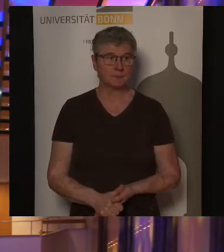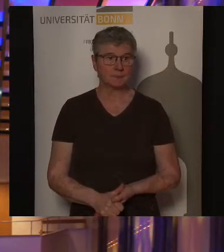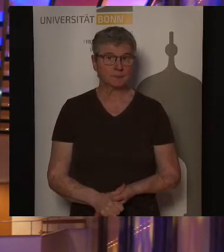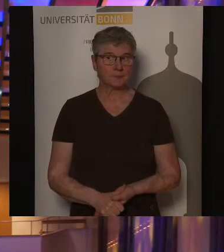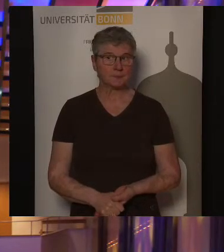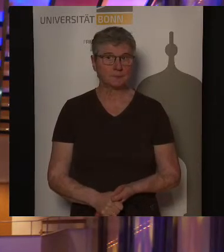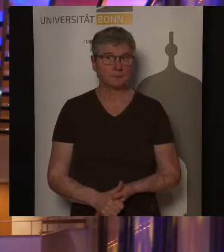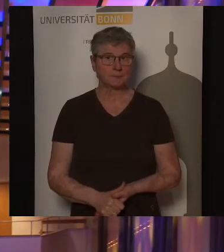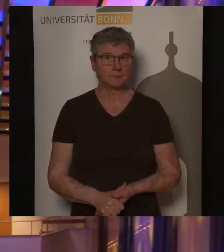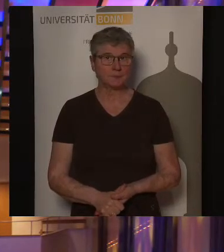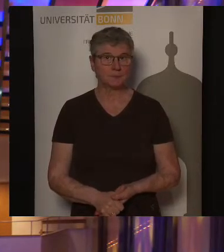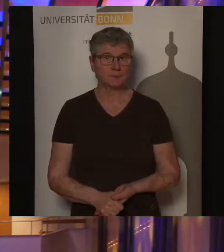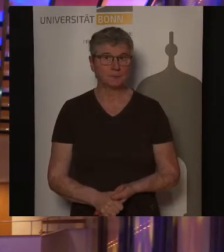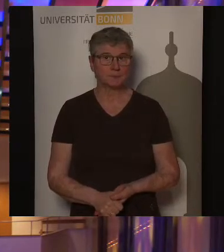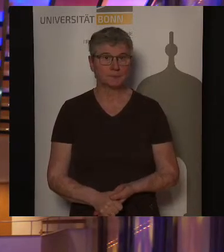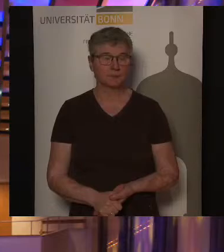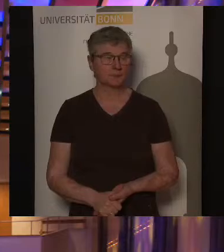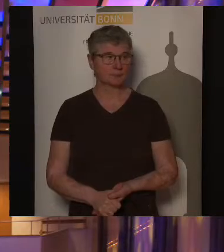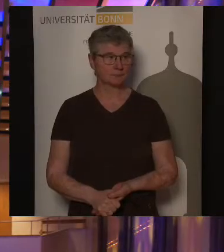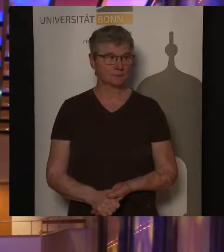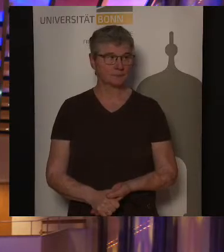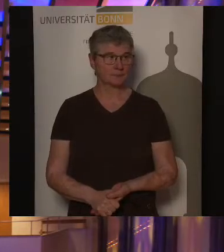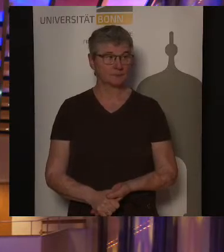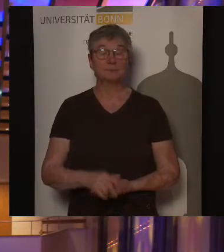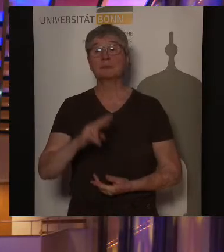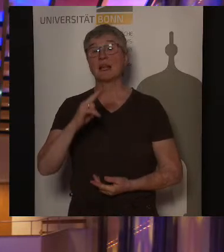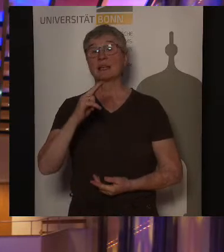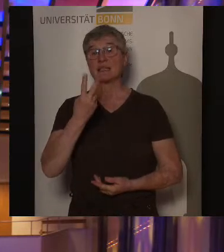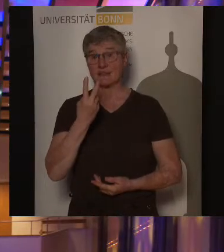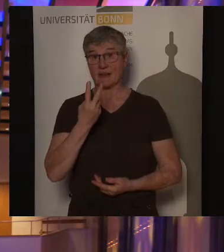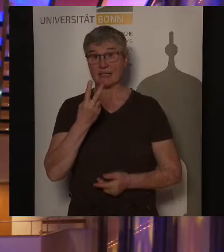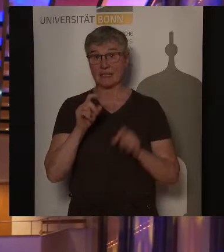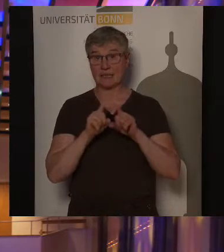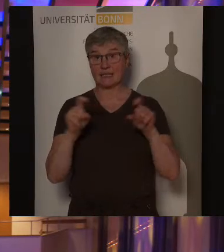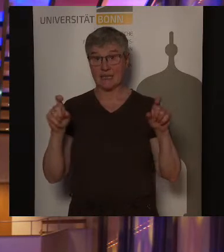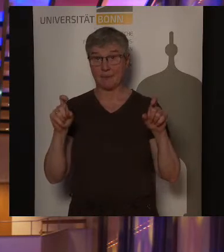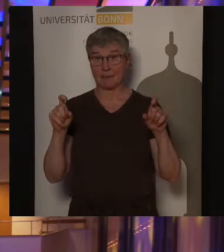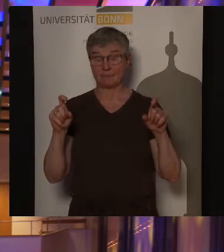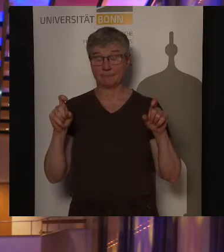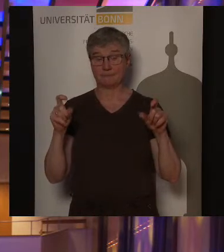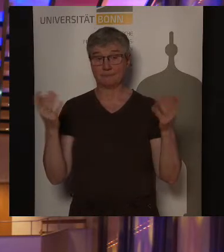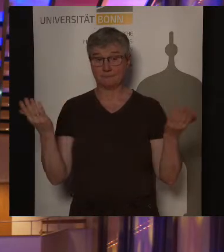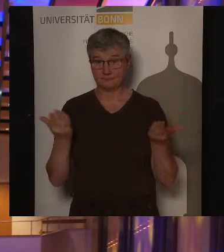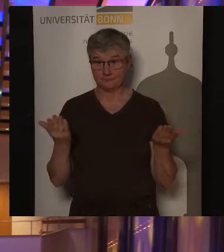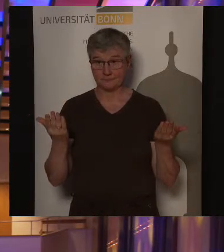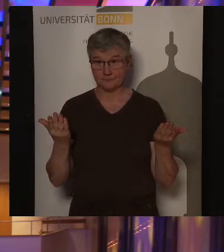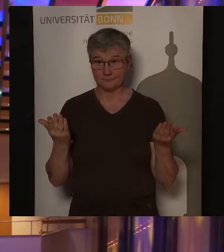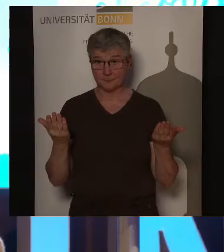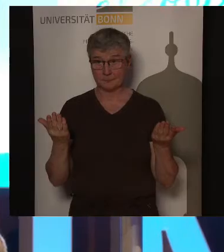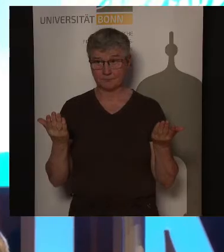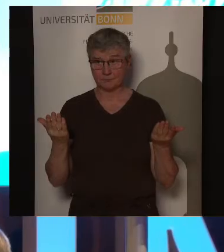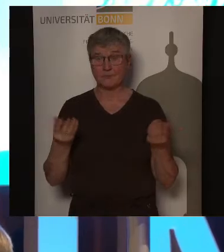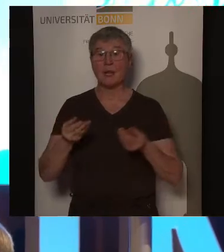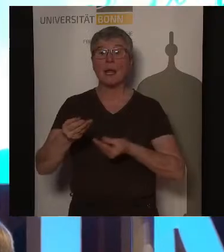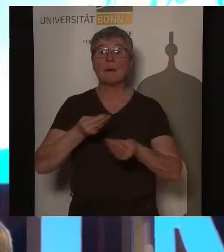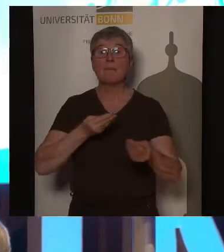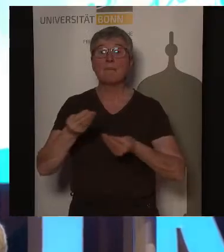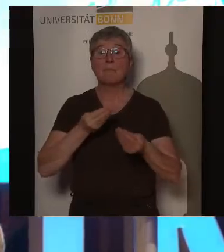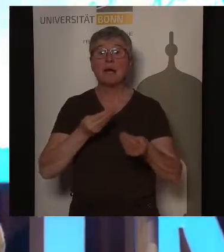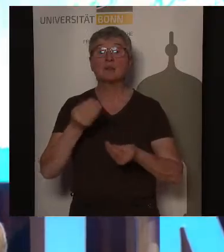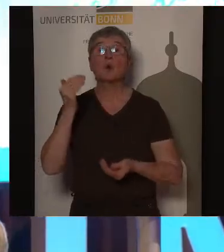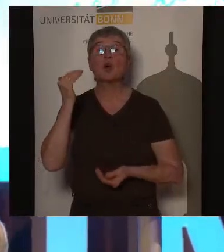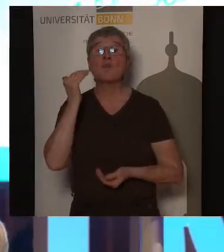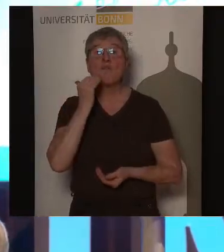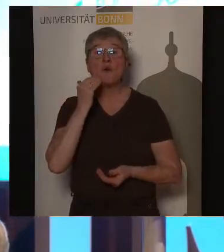Okay. Ja. Zweiten Thema. Now our second topic is